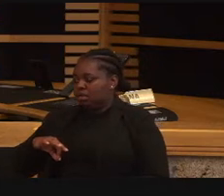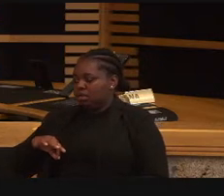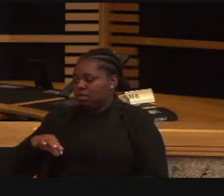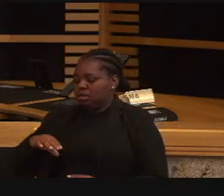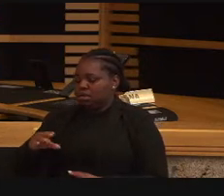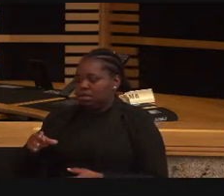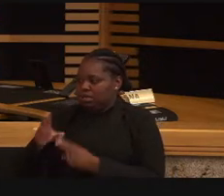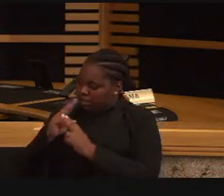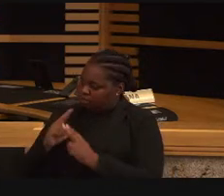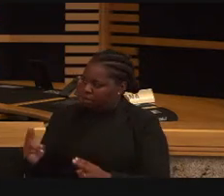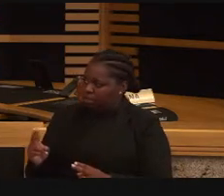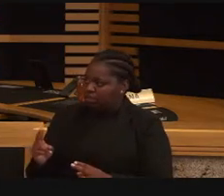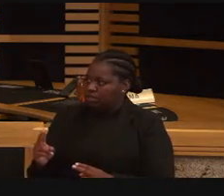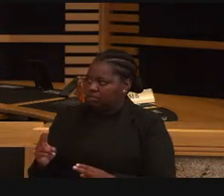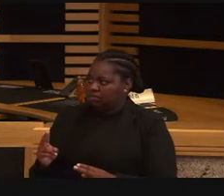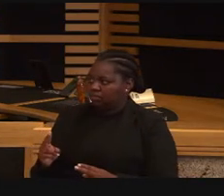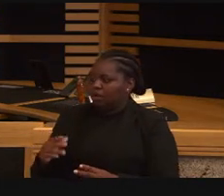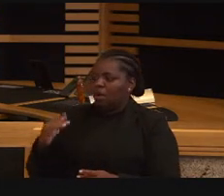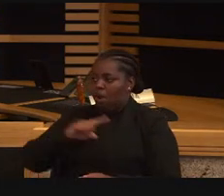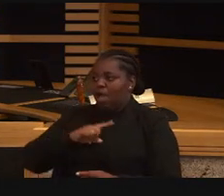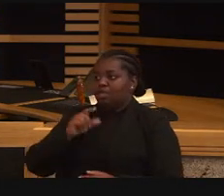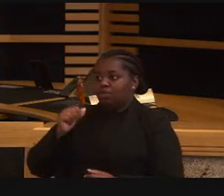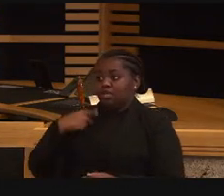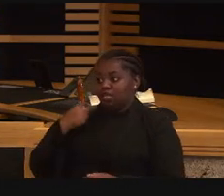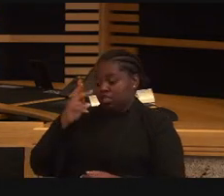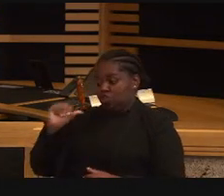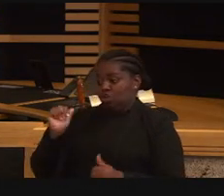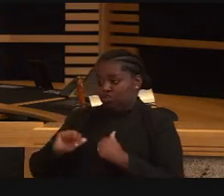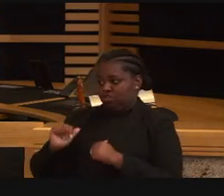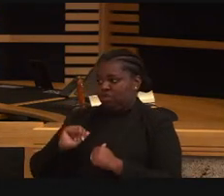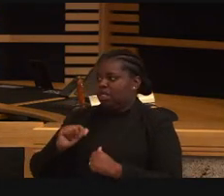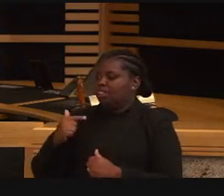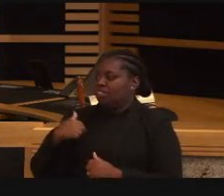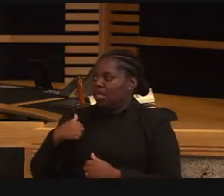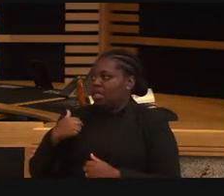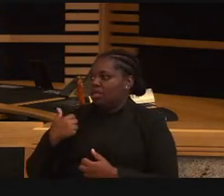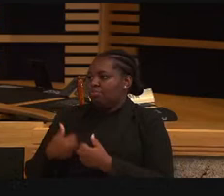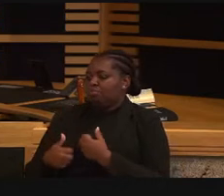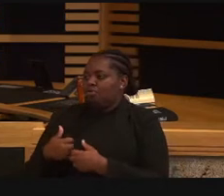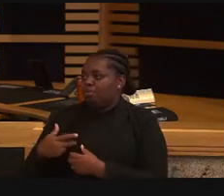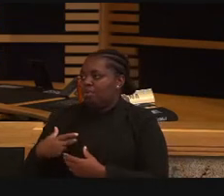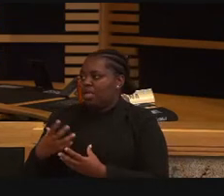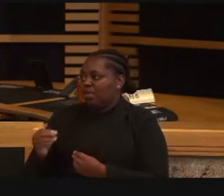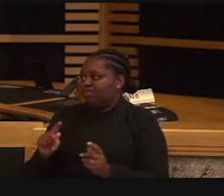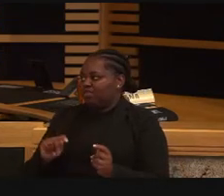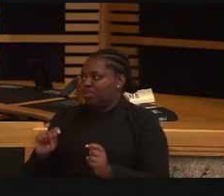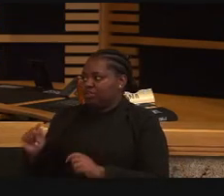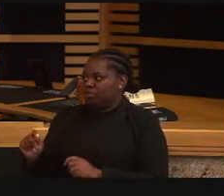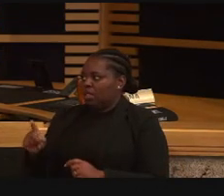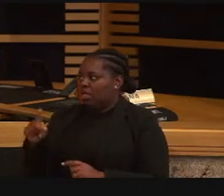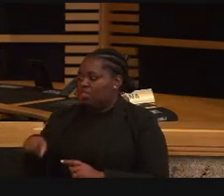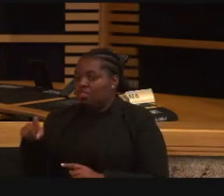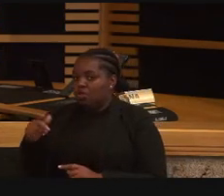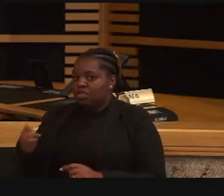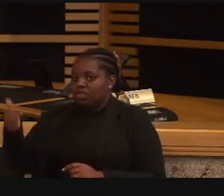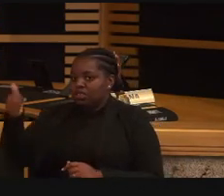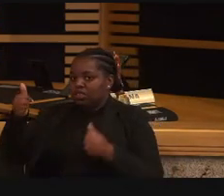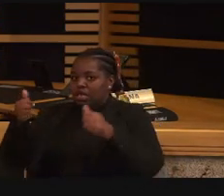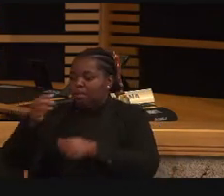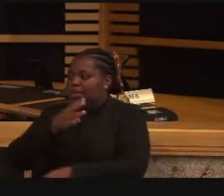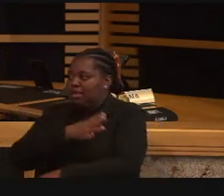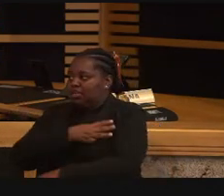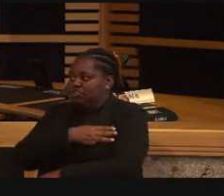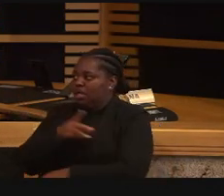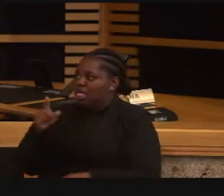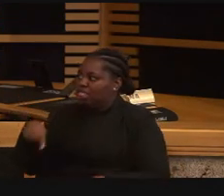respect. You earn respect. The serious problem in transport, those particular senior managers,